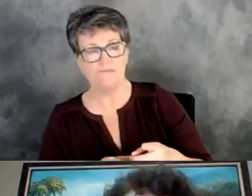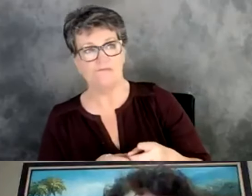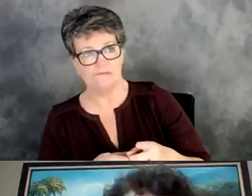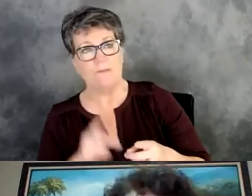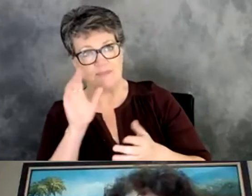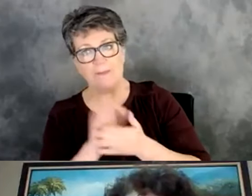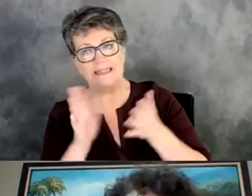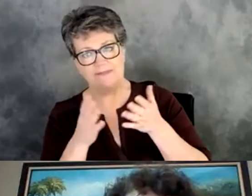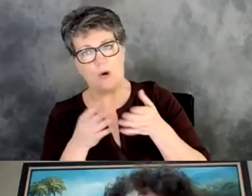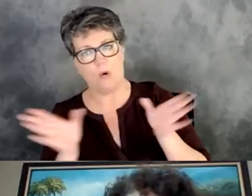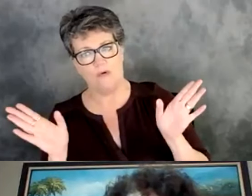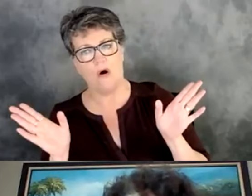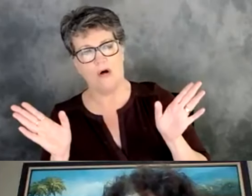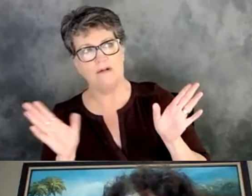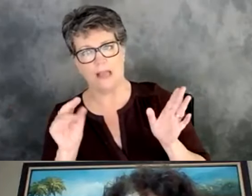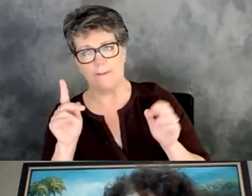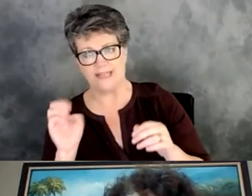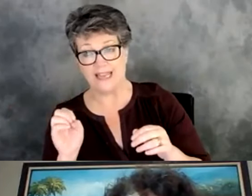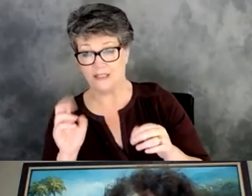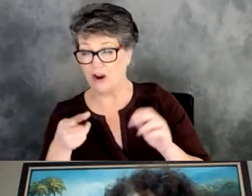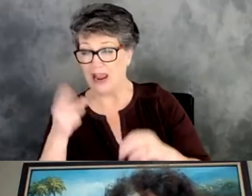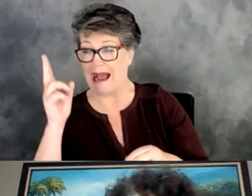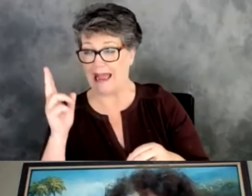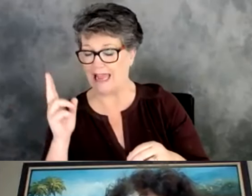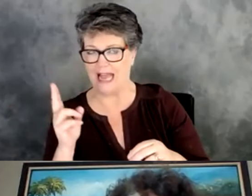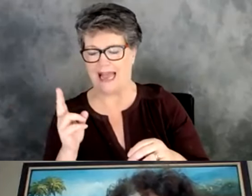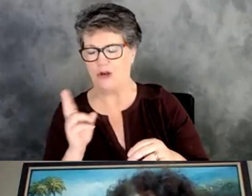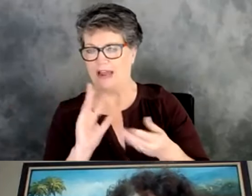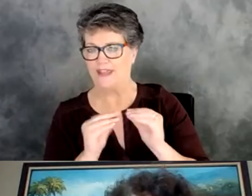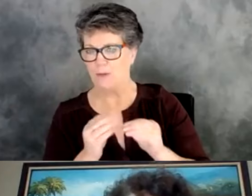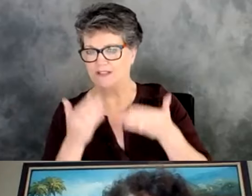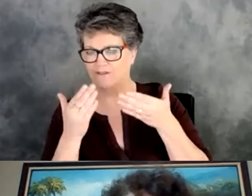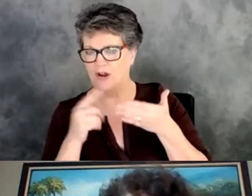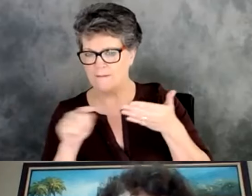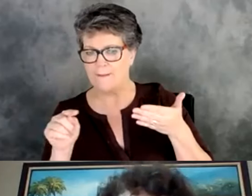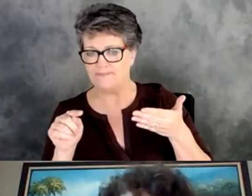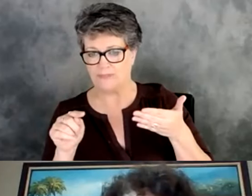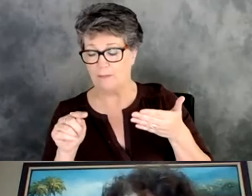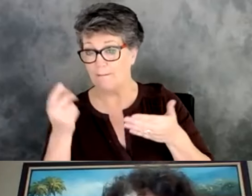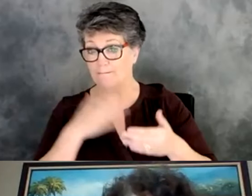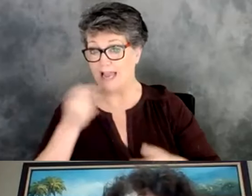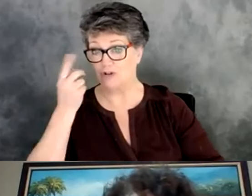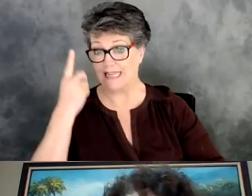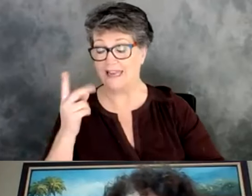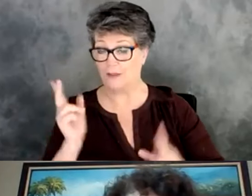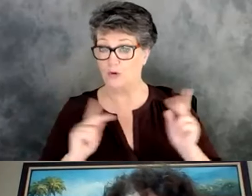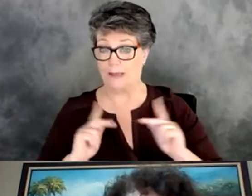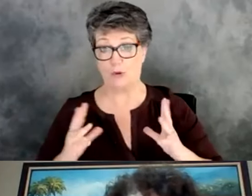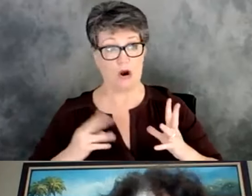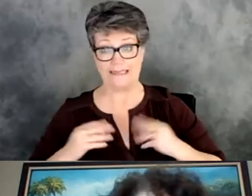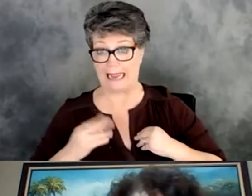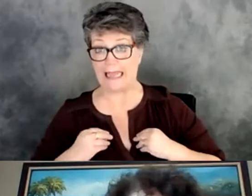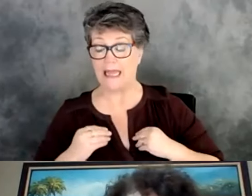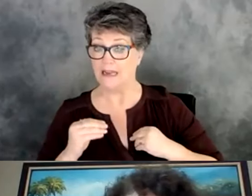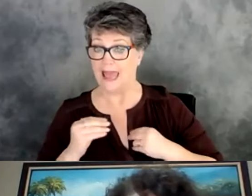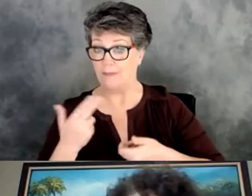the overall uptake was very high. I don't have the number in front of me, but my understanding is it was very high. And